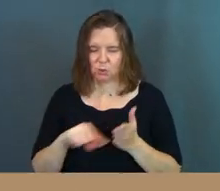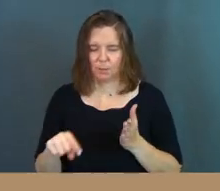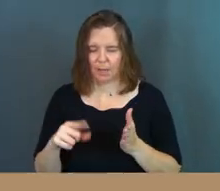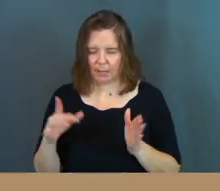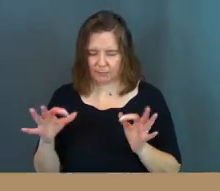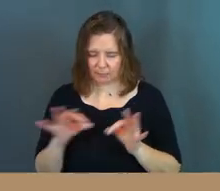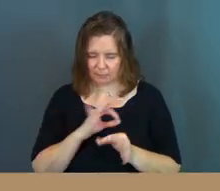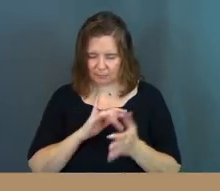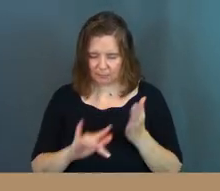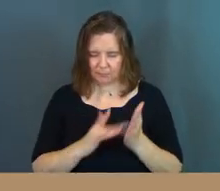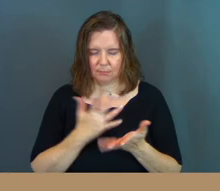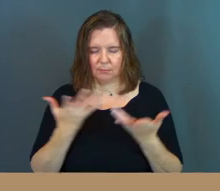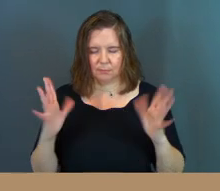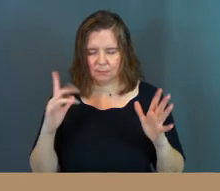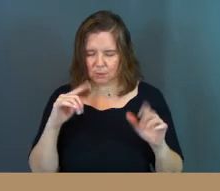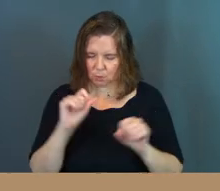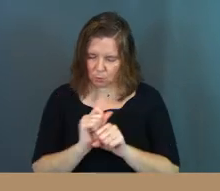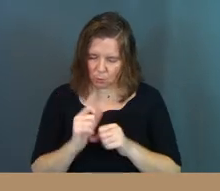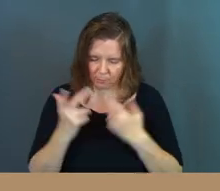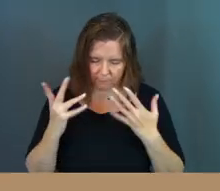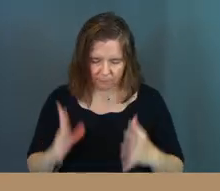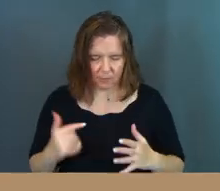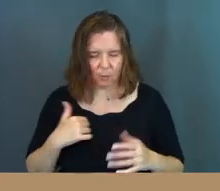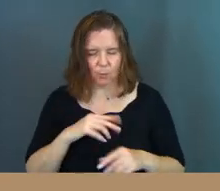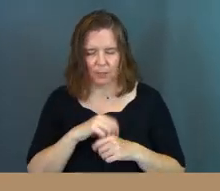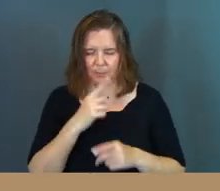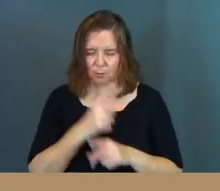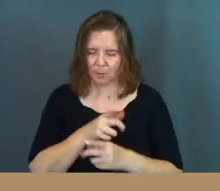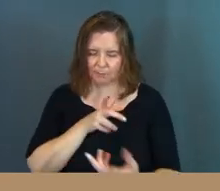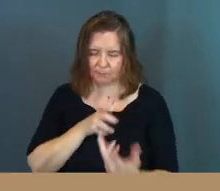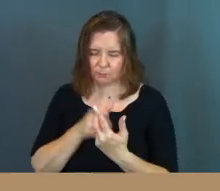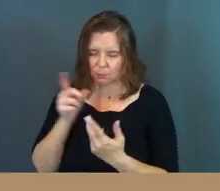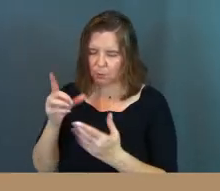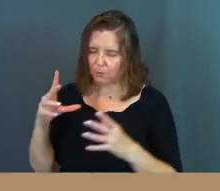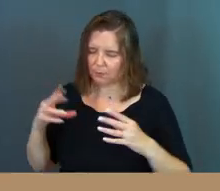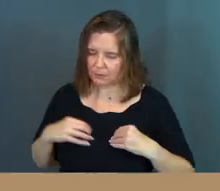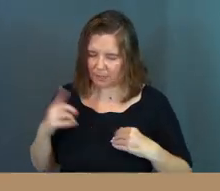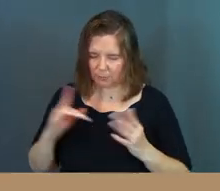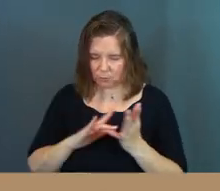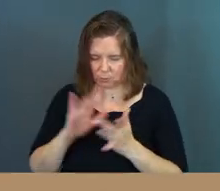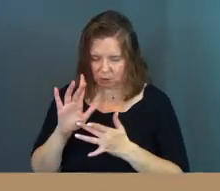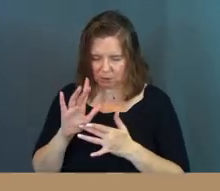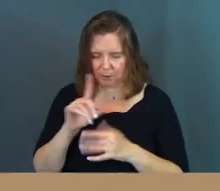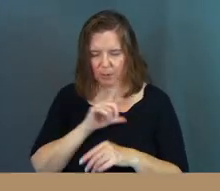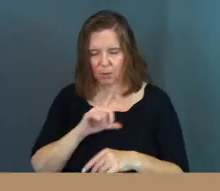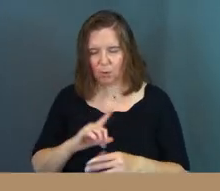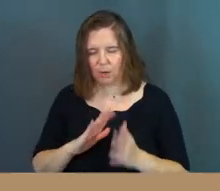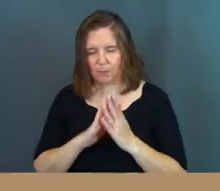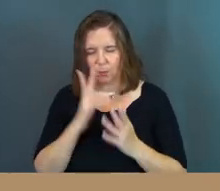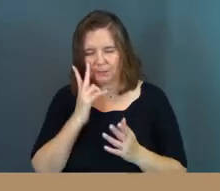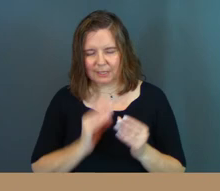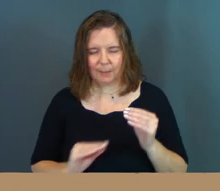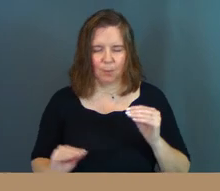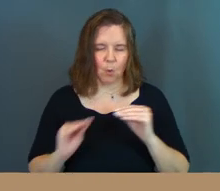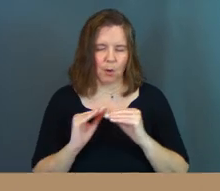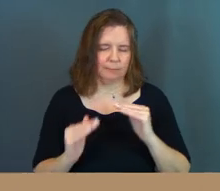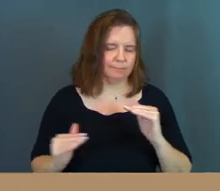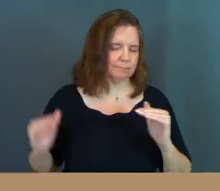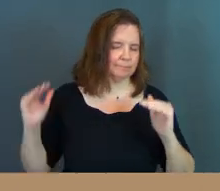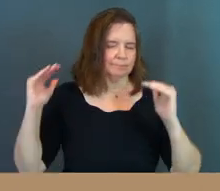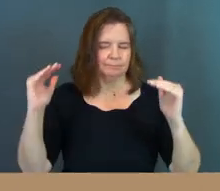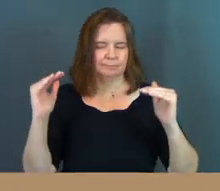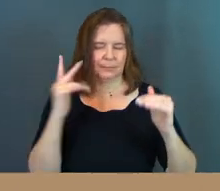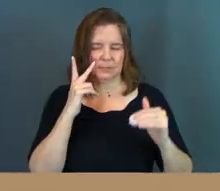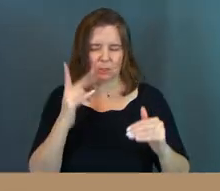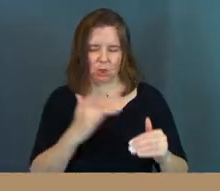the price, God. Yes, you've done the work, God. And we can be in right standing with you if we accept you, Jesus. But Lord, I pray that we see more, God. Pray